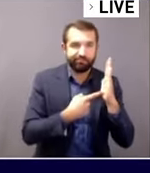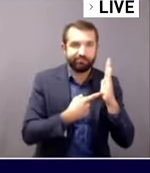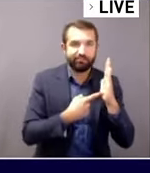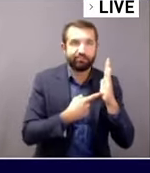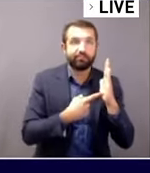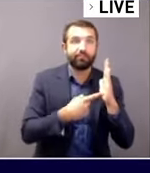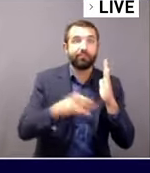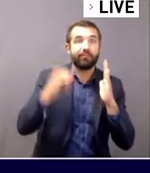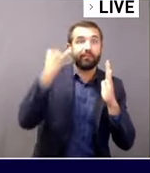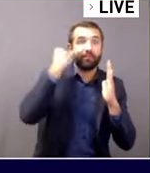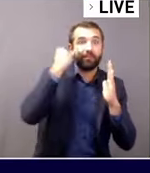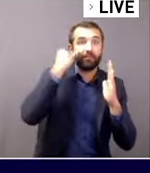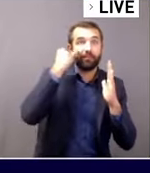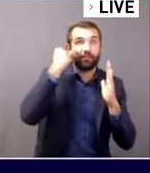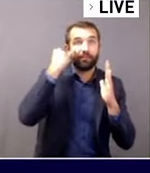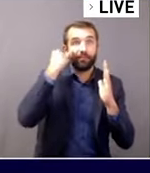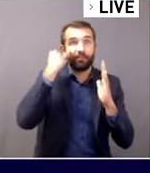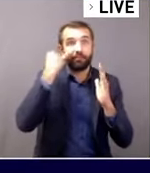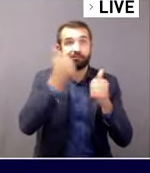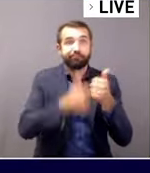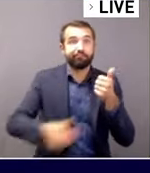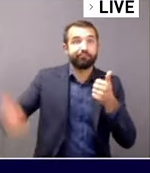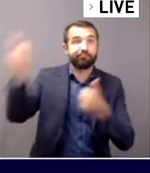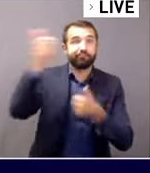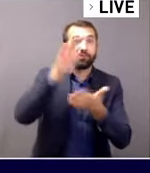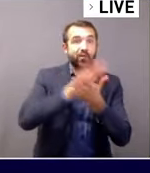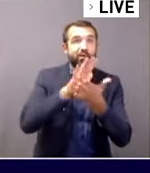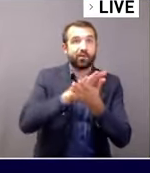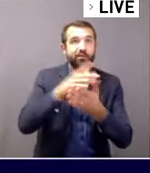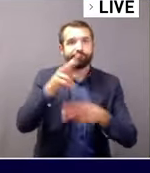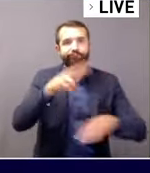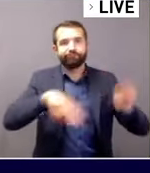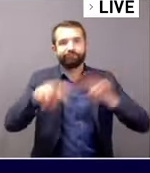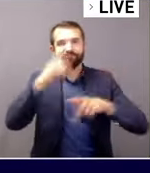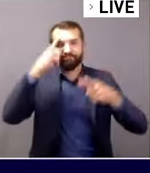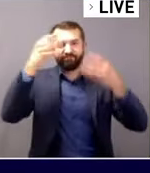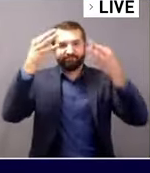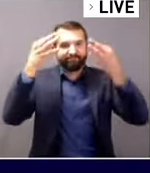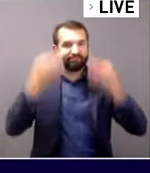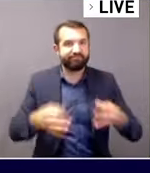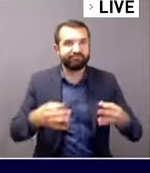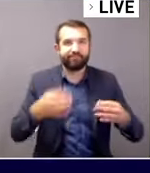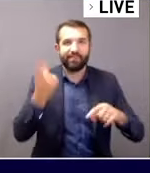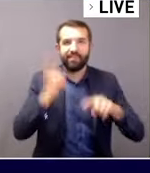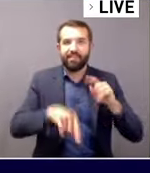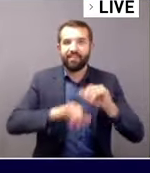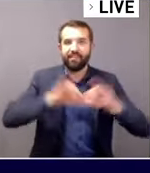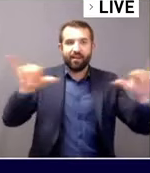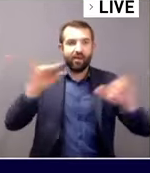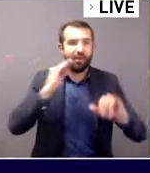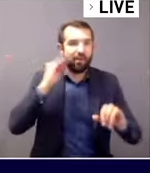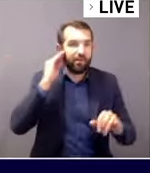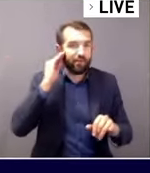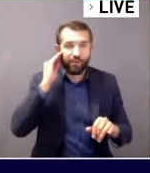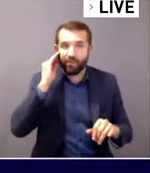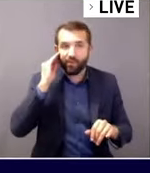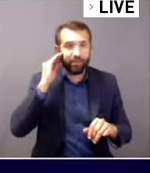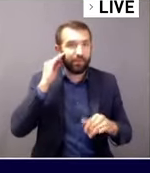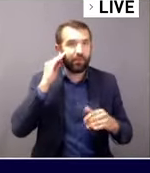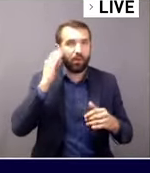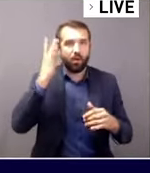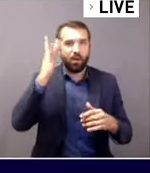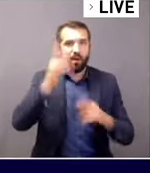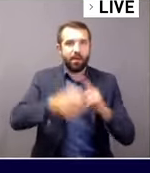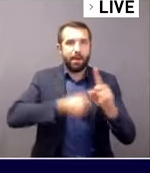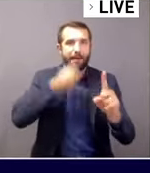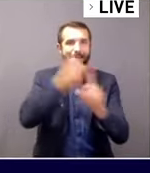their judgment, determines that the teacher cannot be out of the classroom because the implications on classroom education,